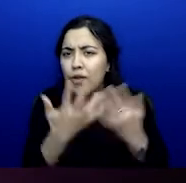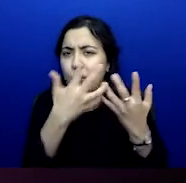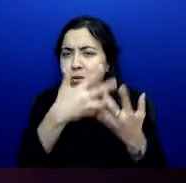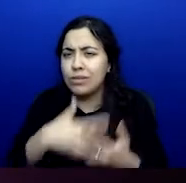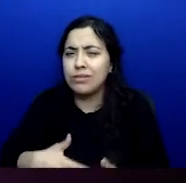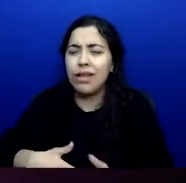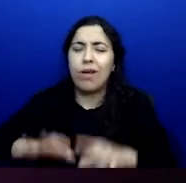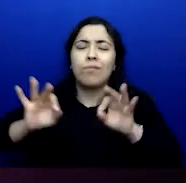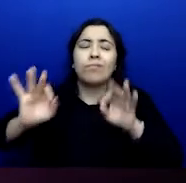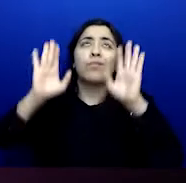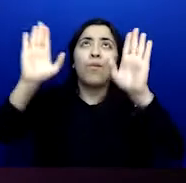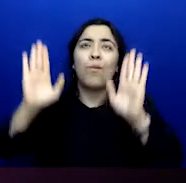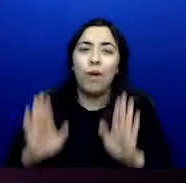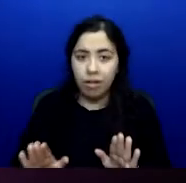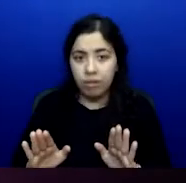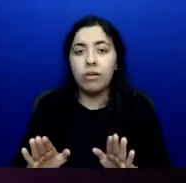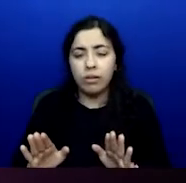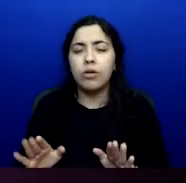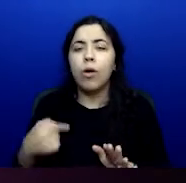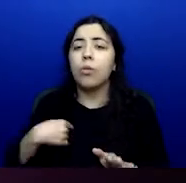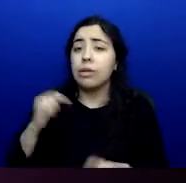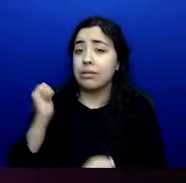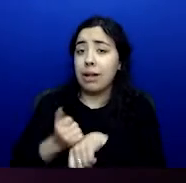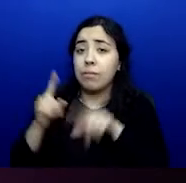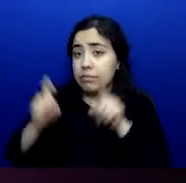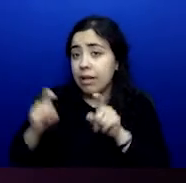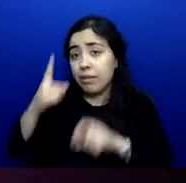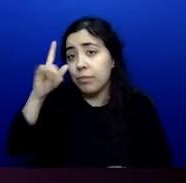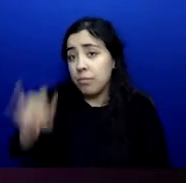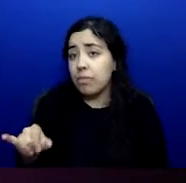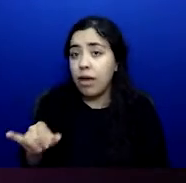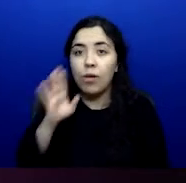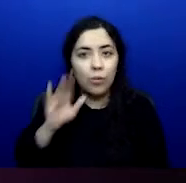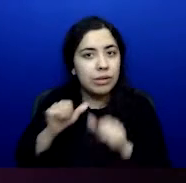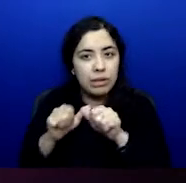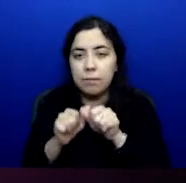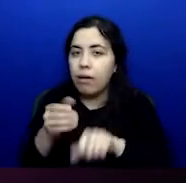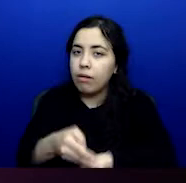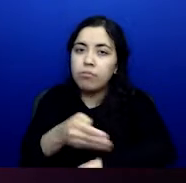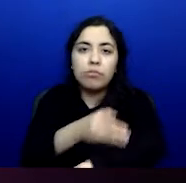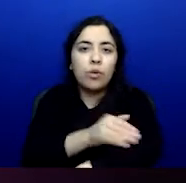we generate tests for this as well, so you know that it's going to keep working.